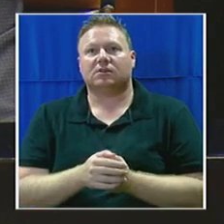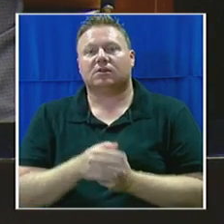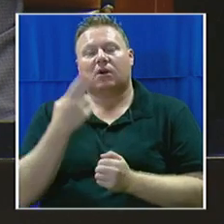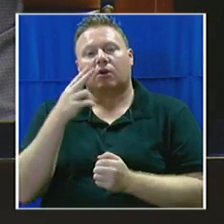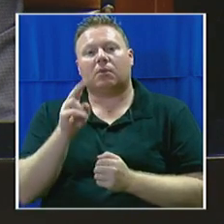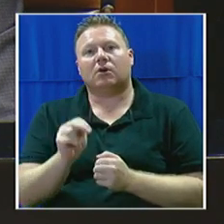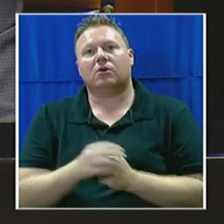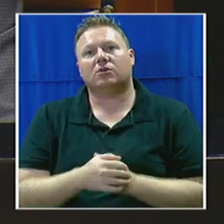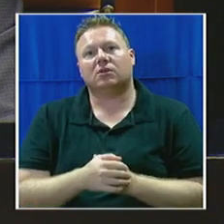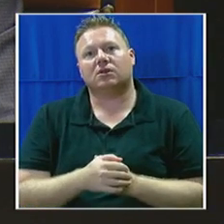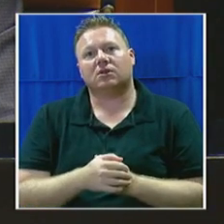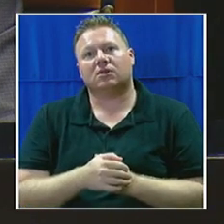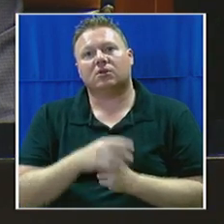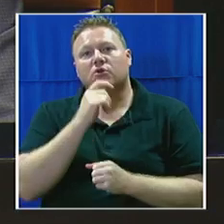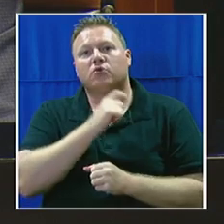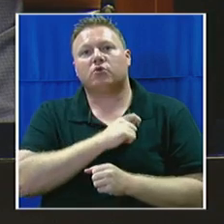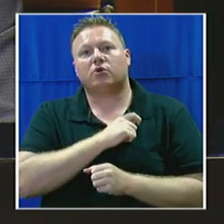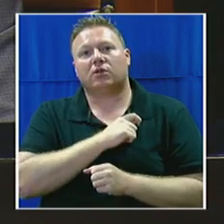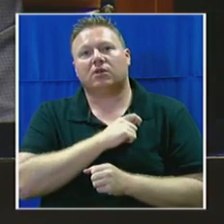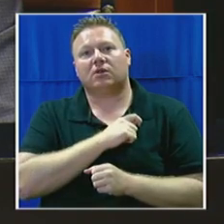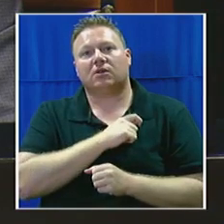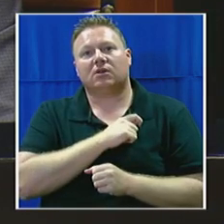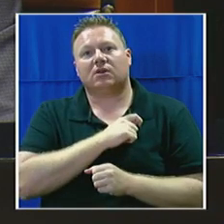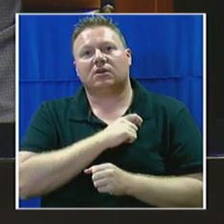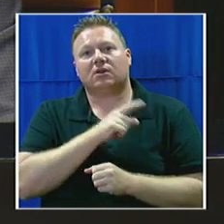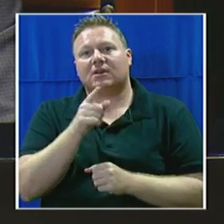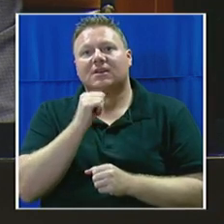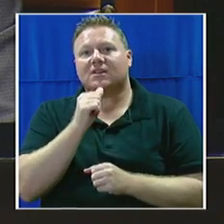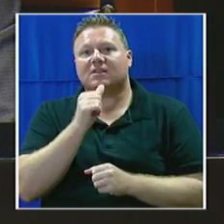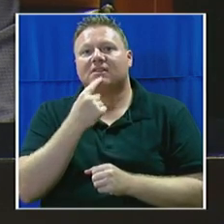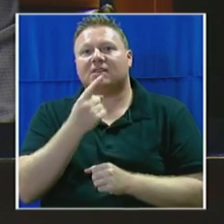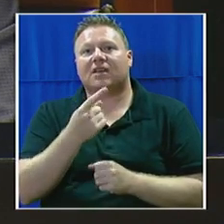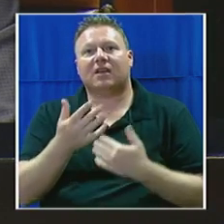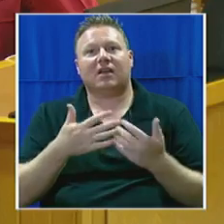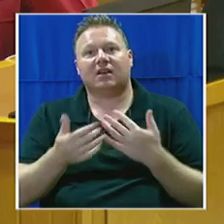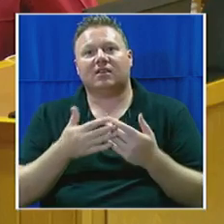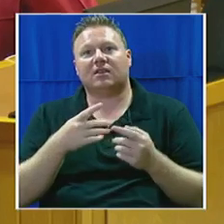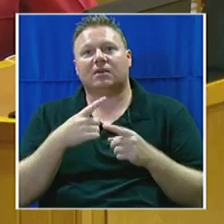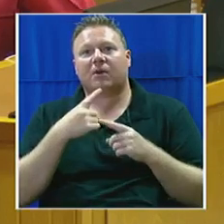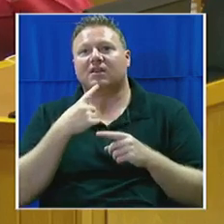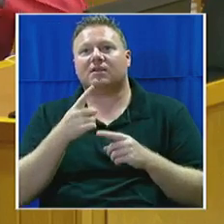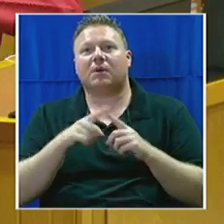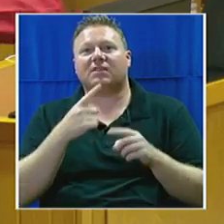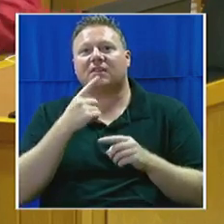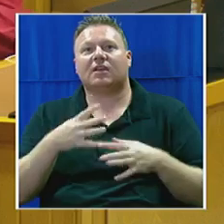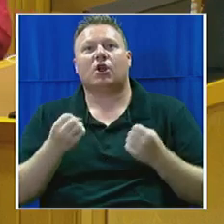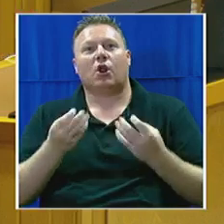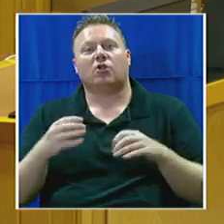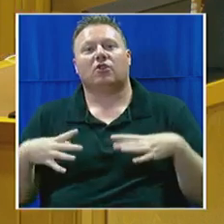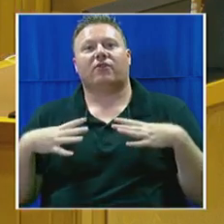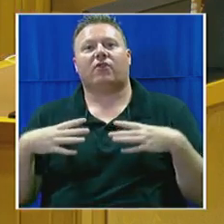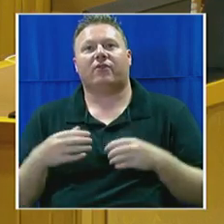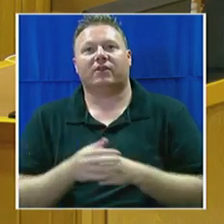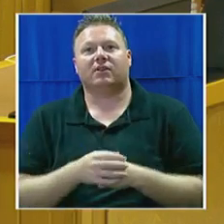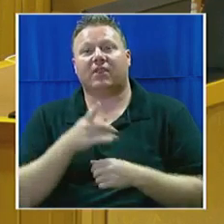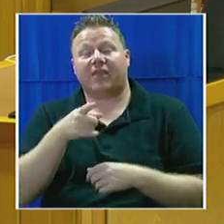But Chairperson, the truth is that he didn't say anything, and he said it with a lot of confidence. That Honorable nothing. member, could you That's please